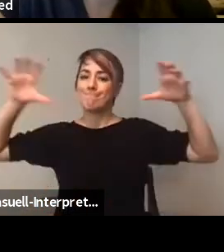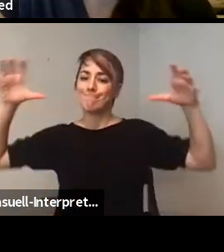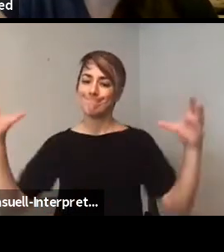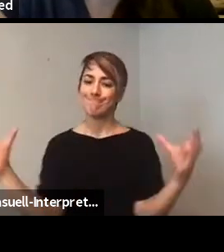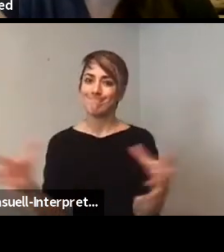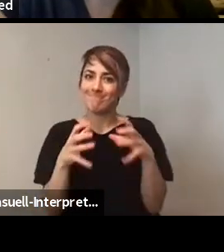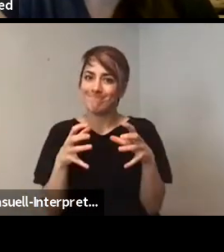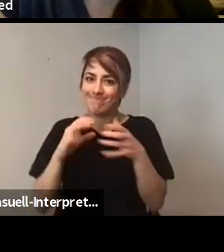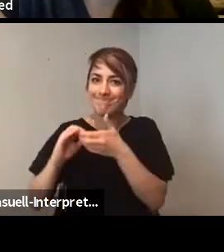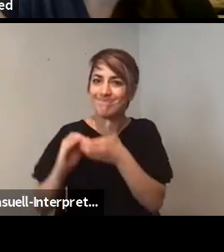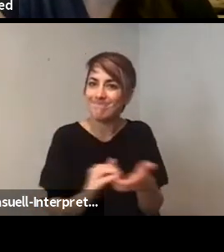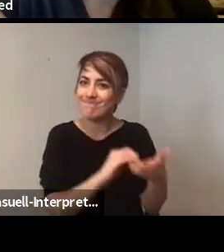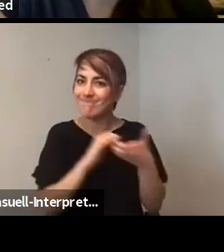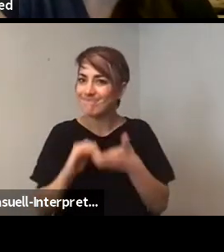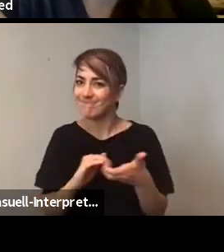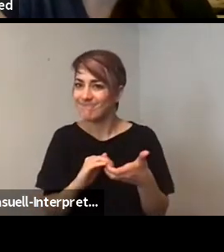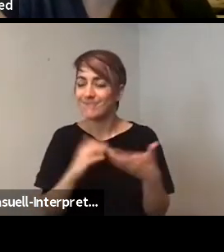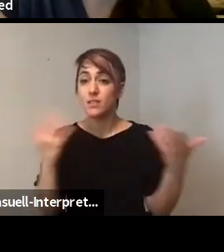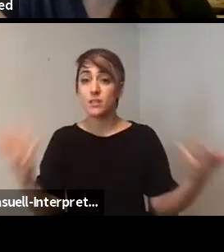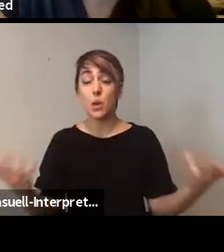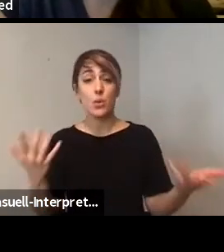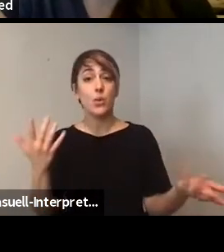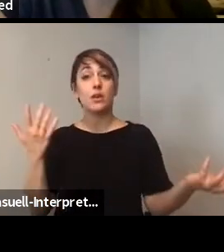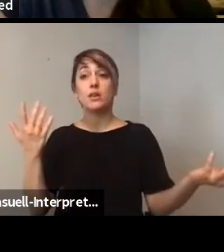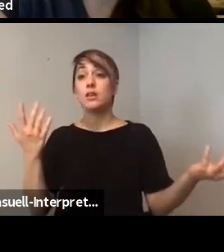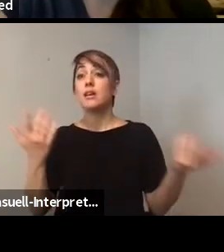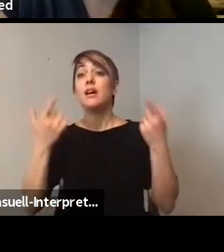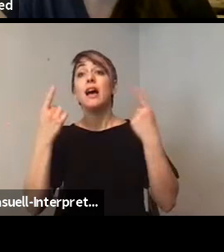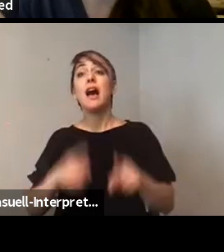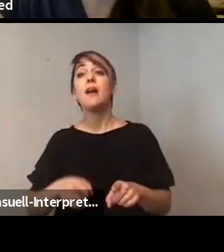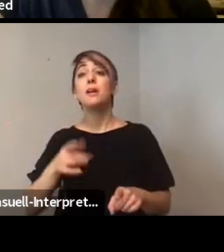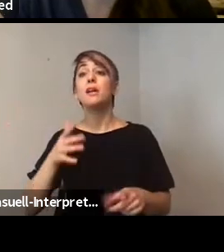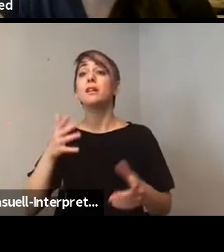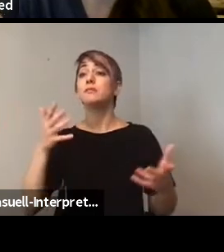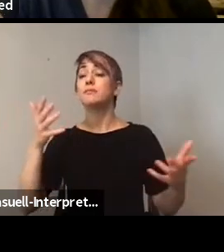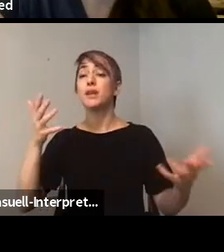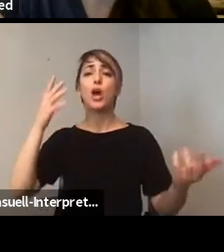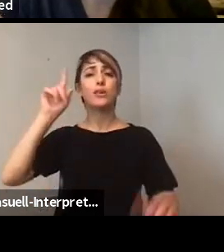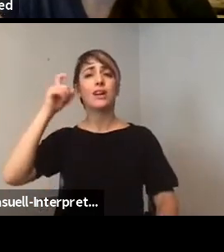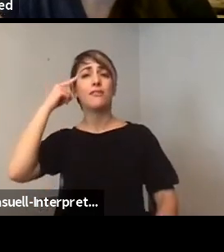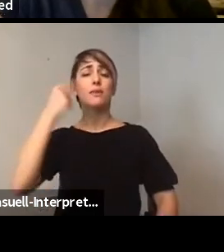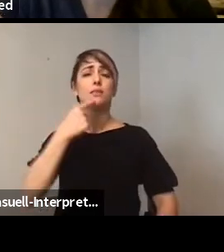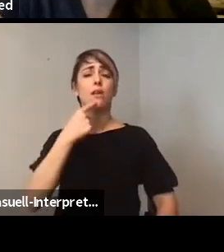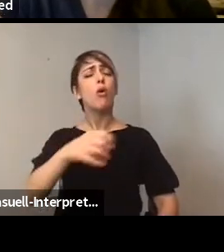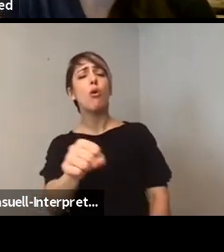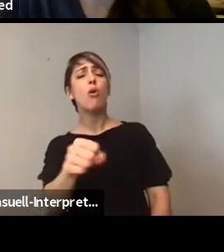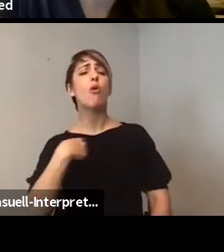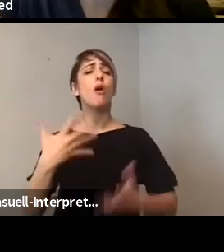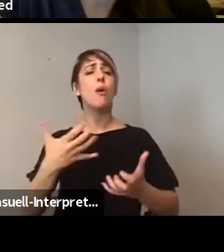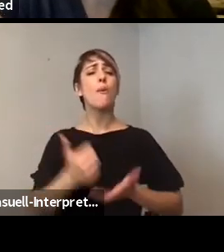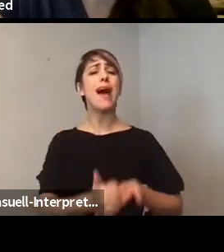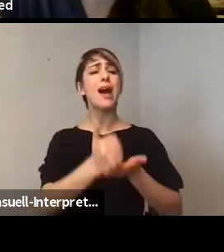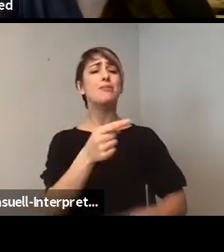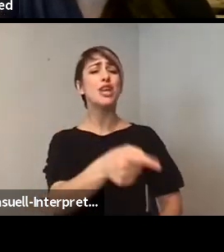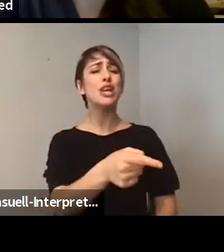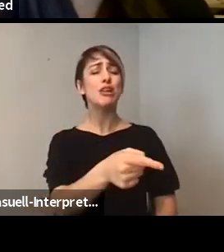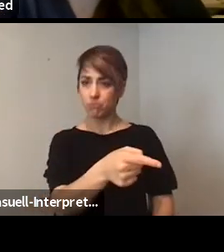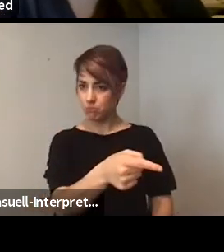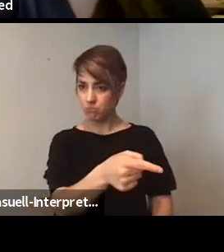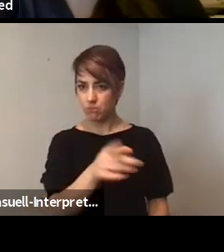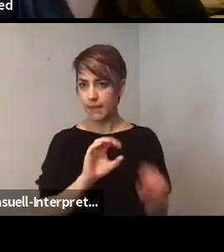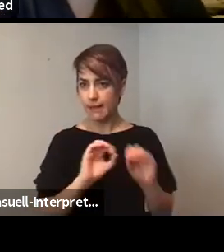when the government says like, yeah, we want to help you, and then they don't do anything, we just put all